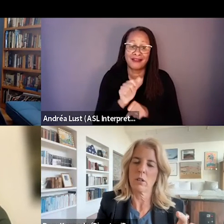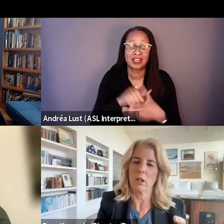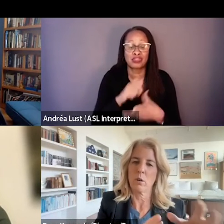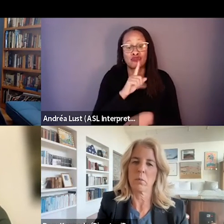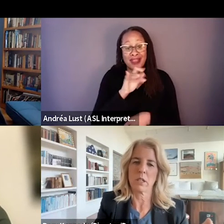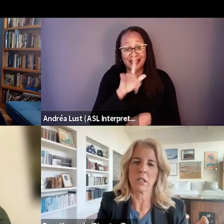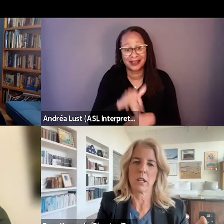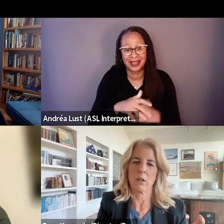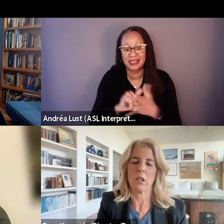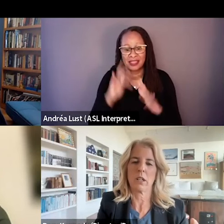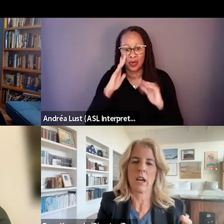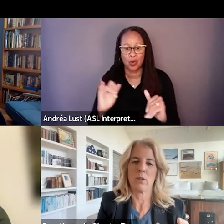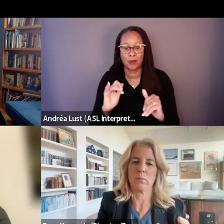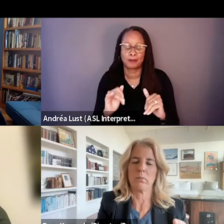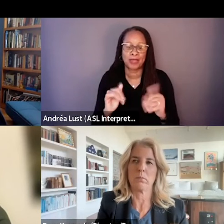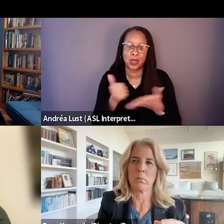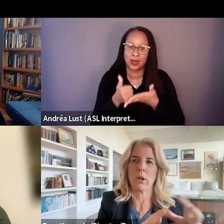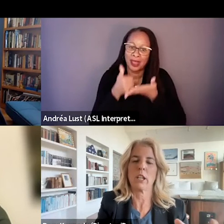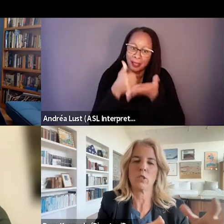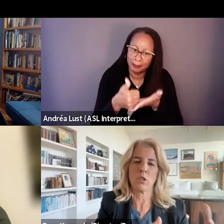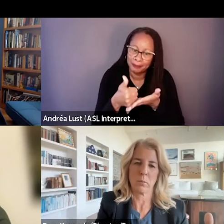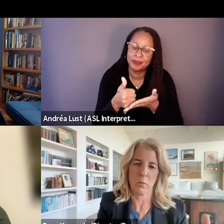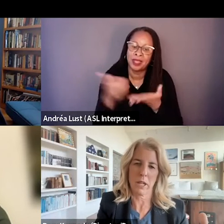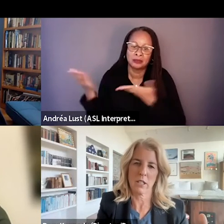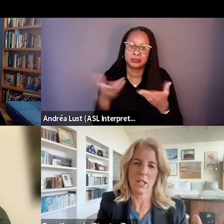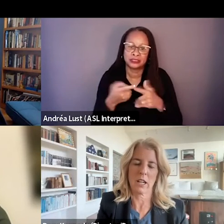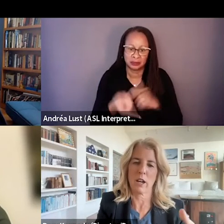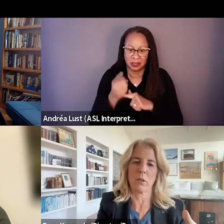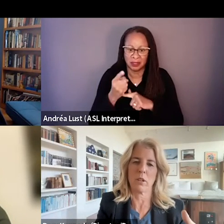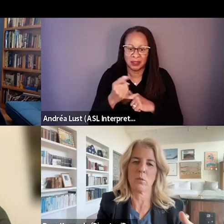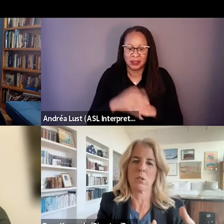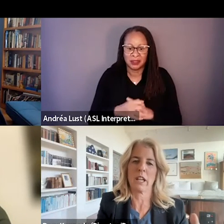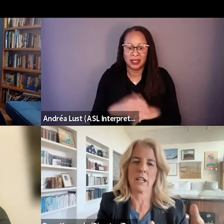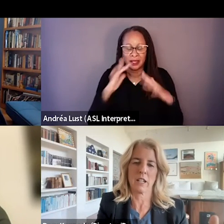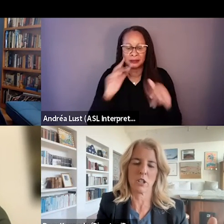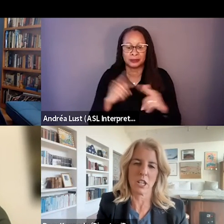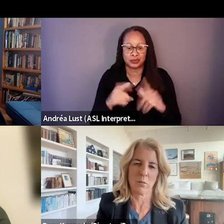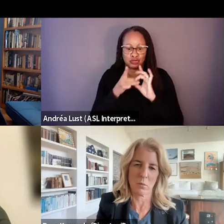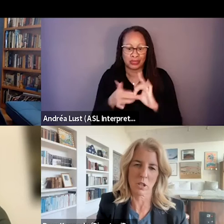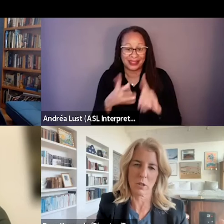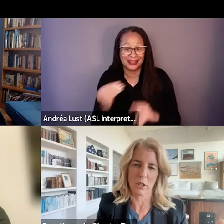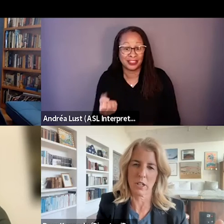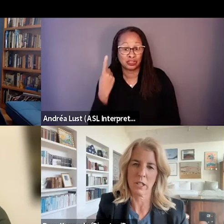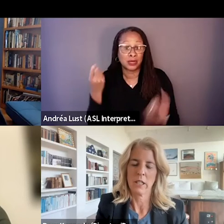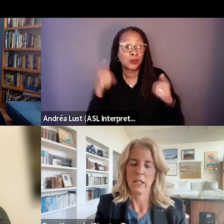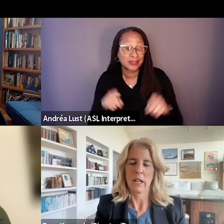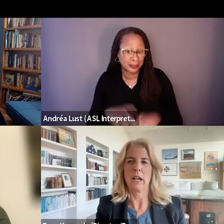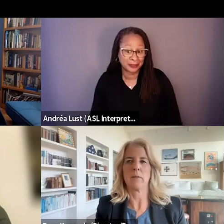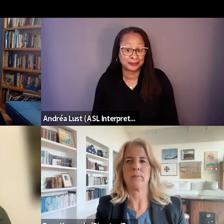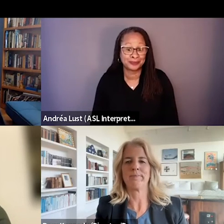that the hope was that it would help bring you to the moment and help you relate and understand what was going on.